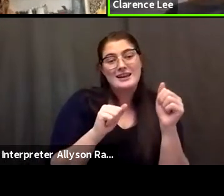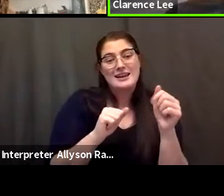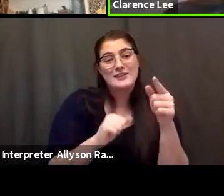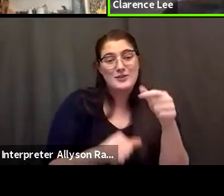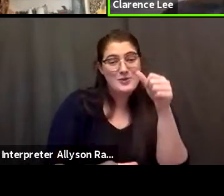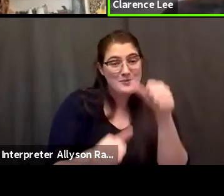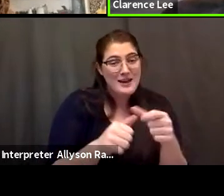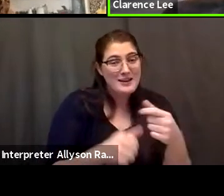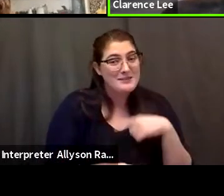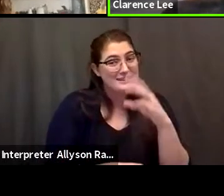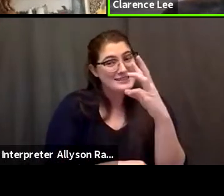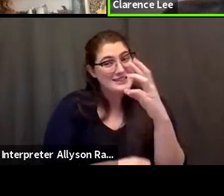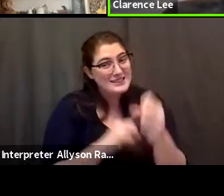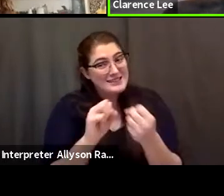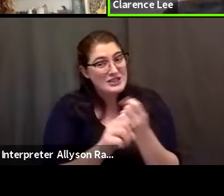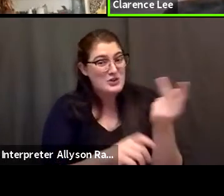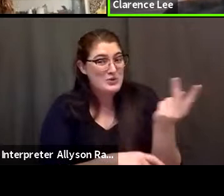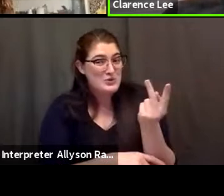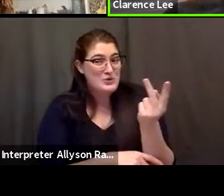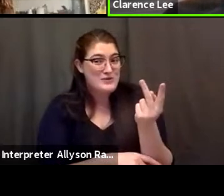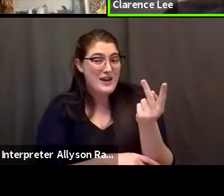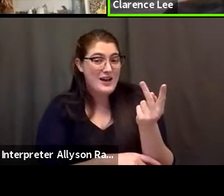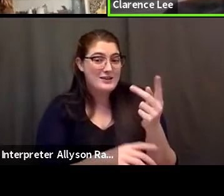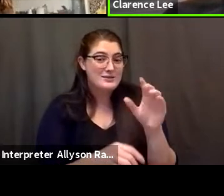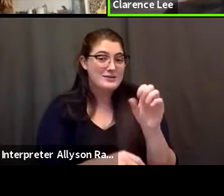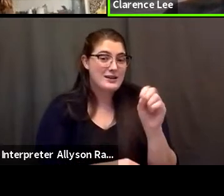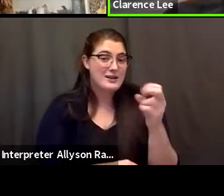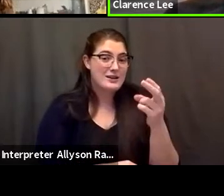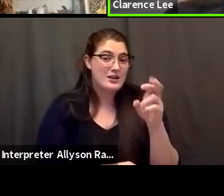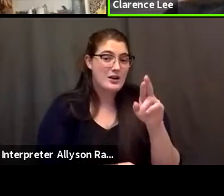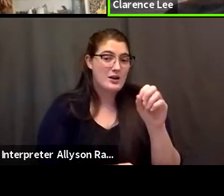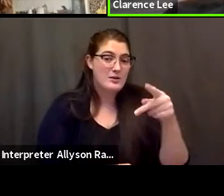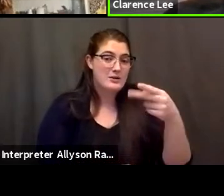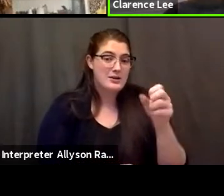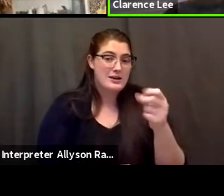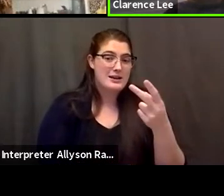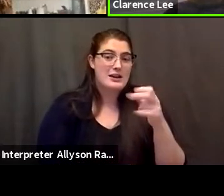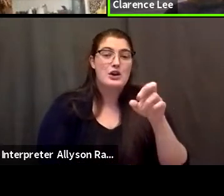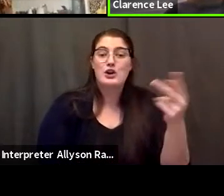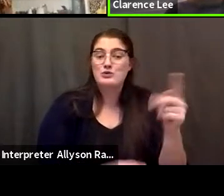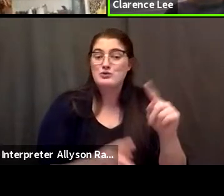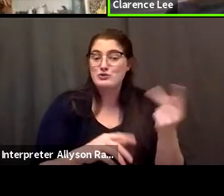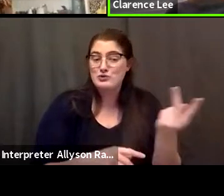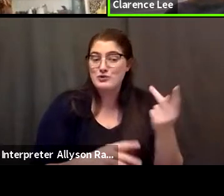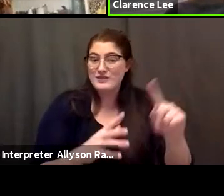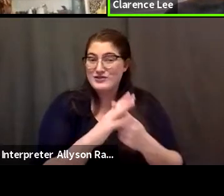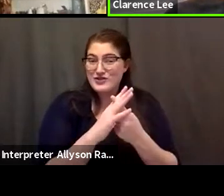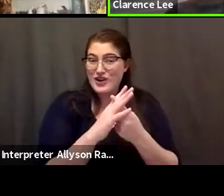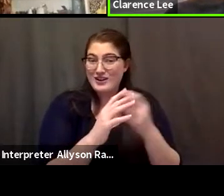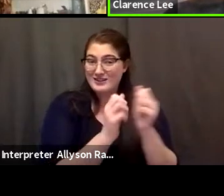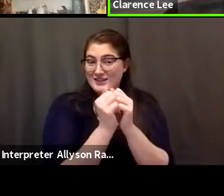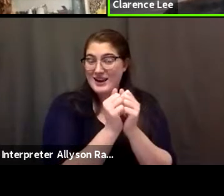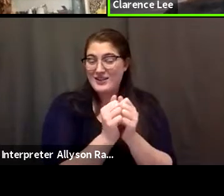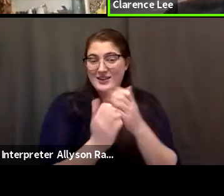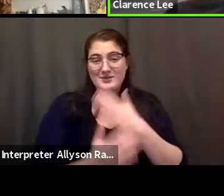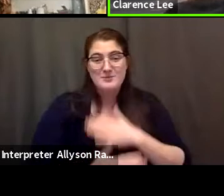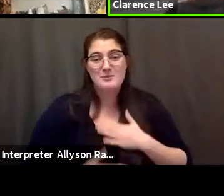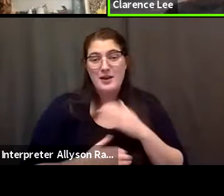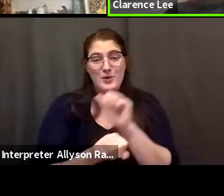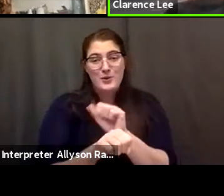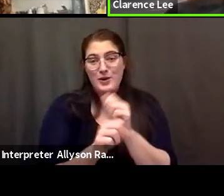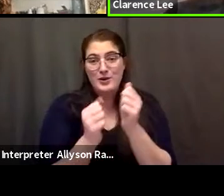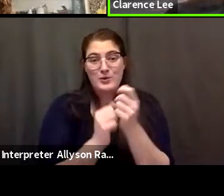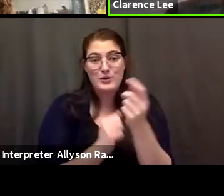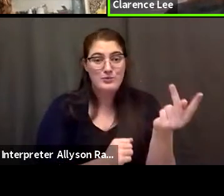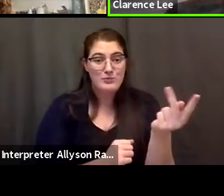we started together. And we're ending together, and it's been a pleasure working with you the past 6 years, and my new